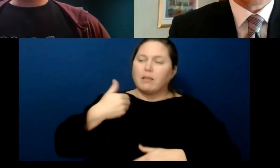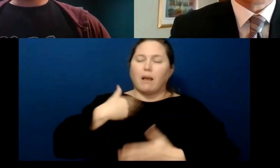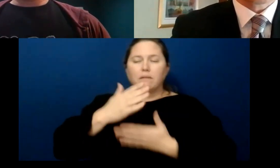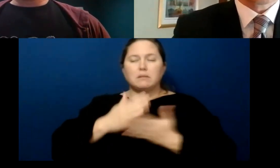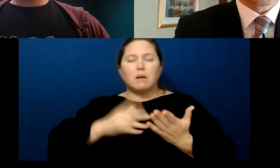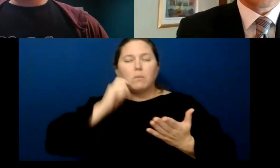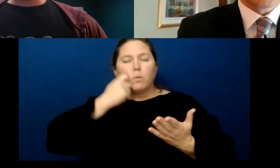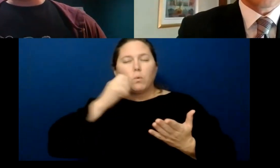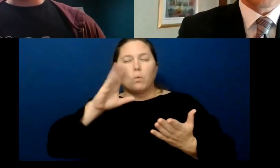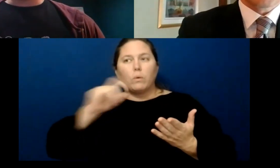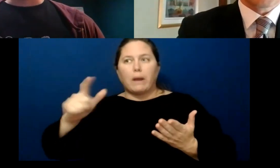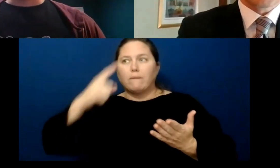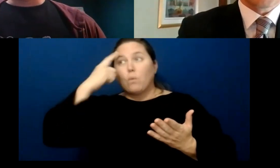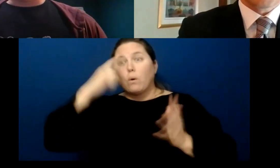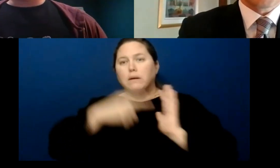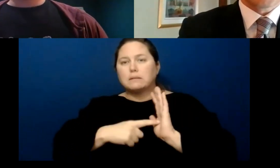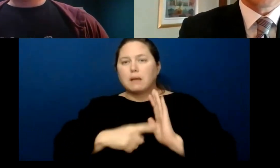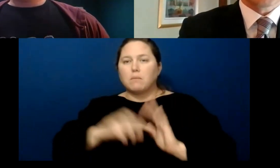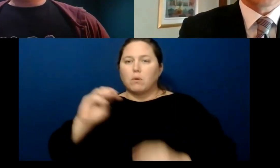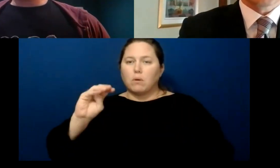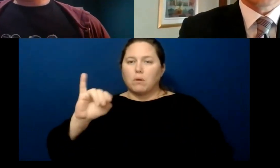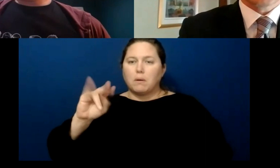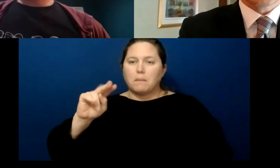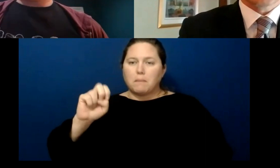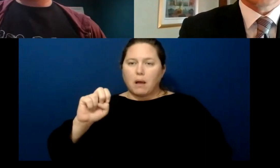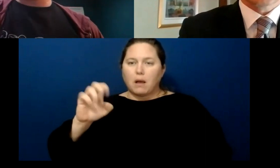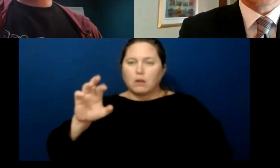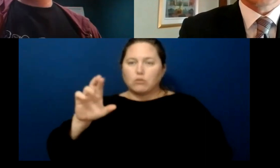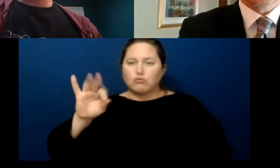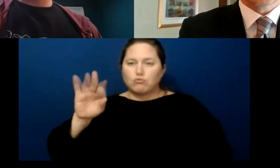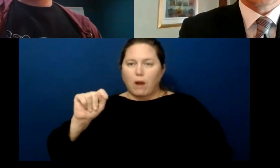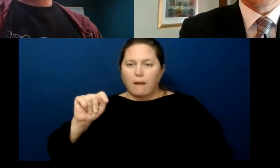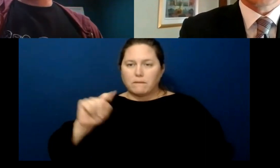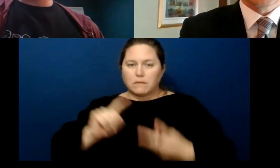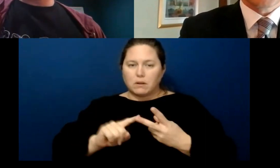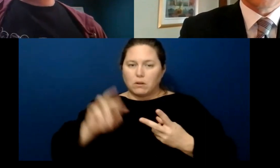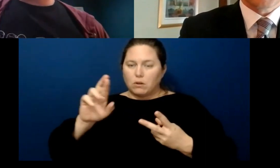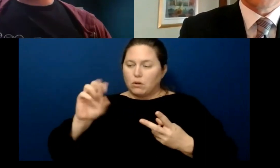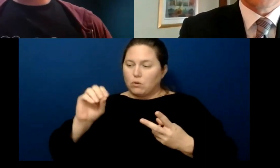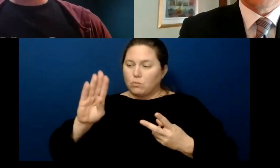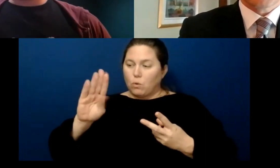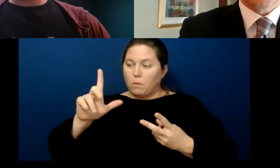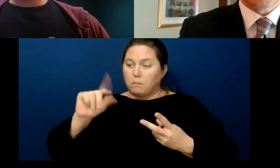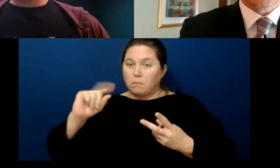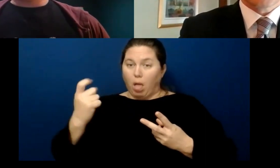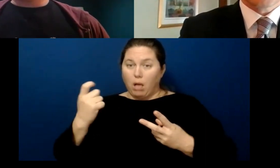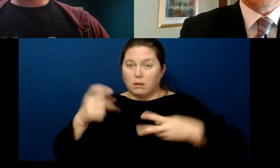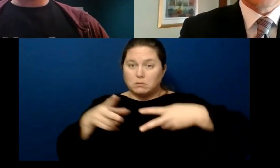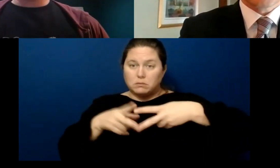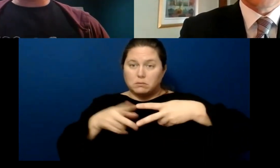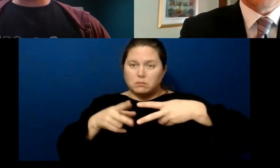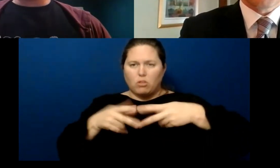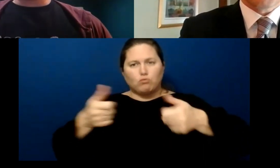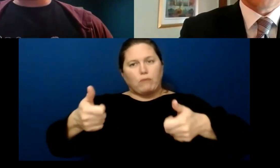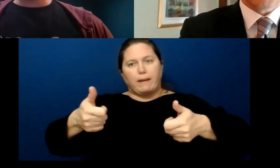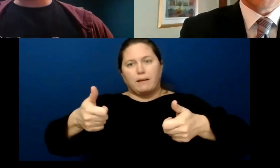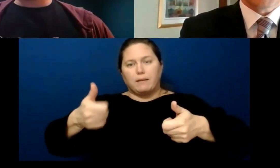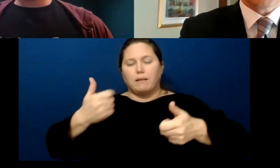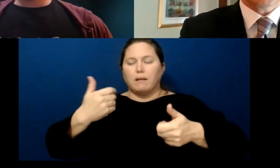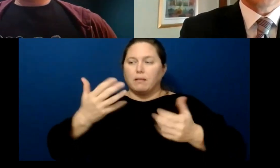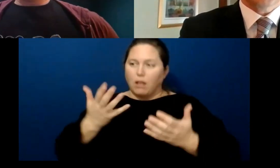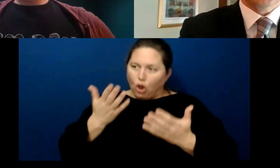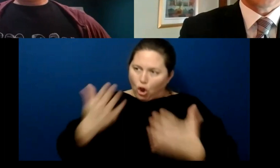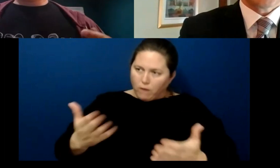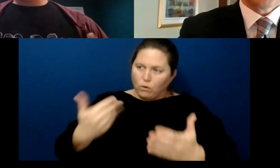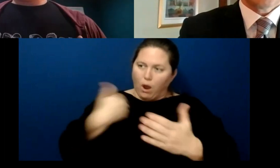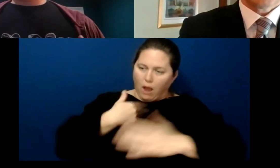about Minecraft and about Roblox. And both Minecraft and Roblox are great because they offer a platform where you can go in and you can